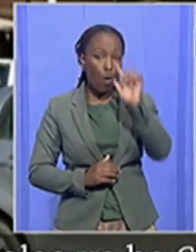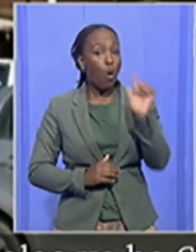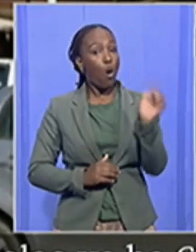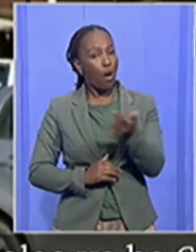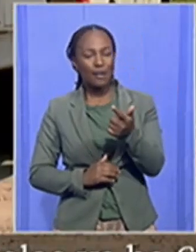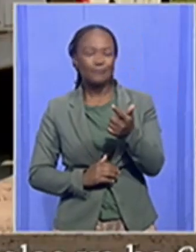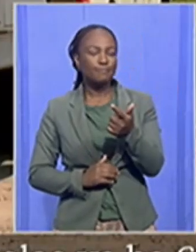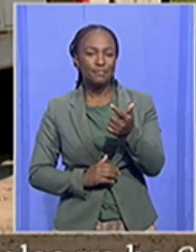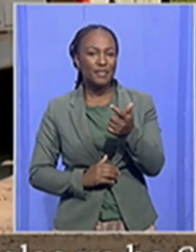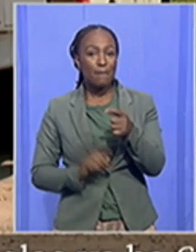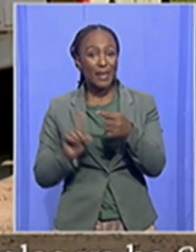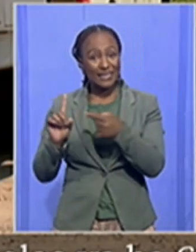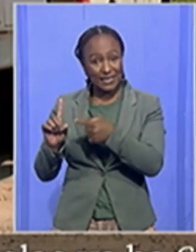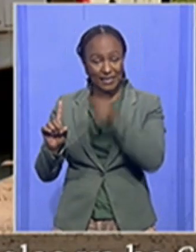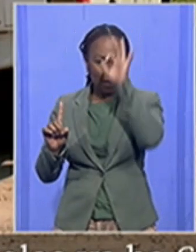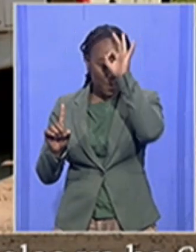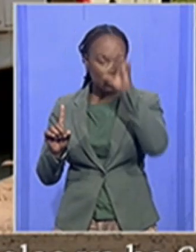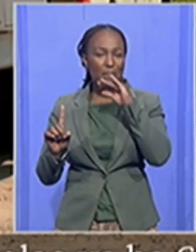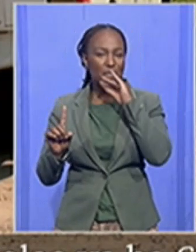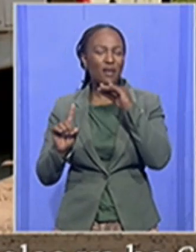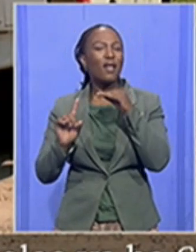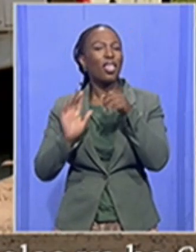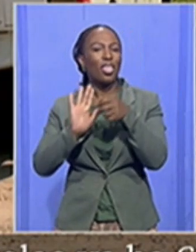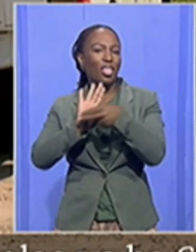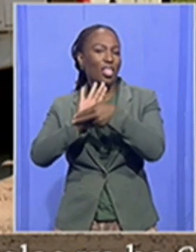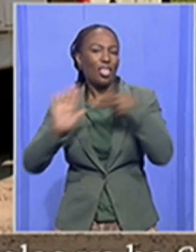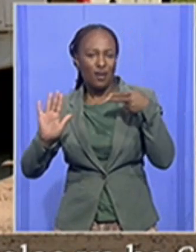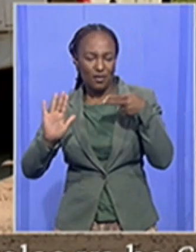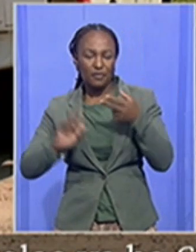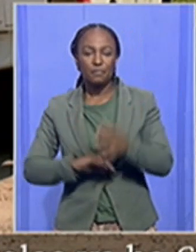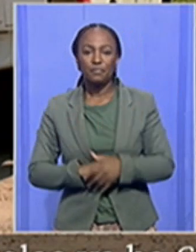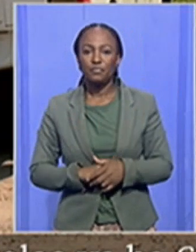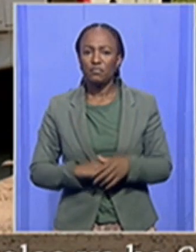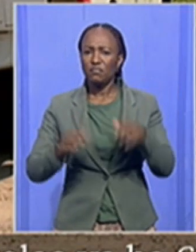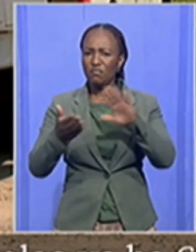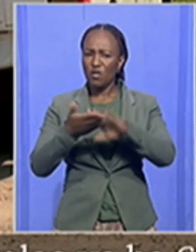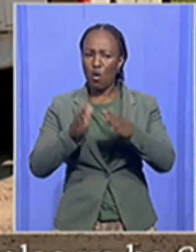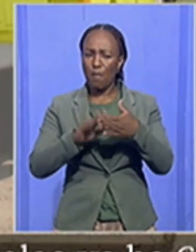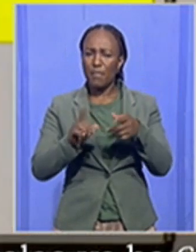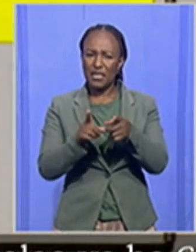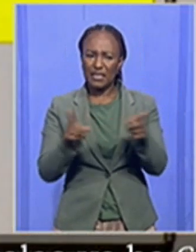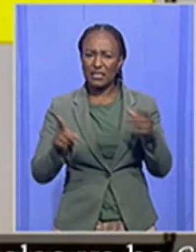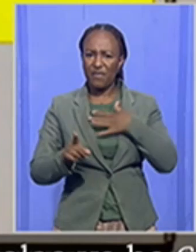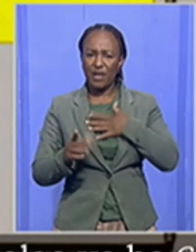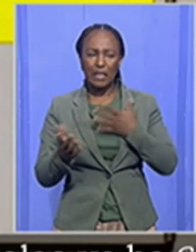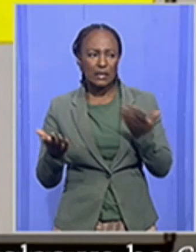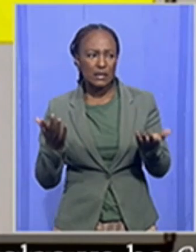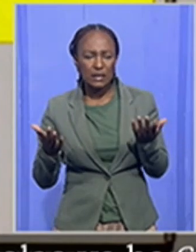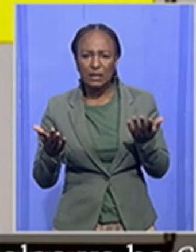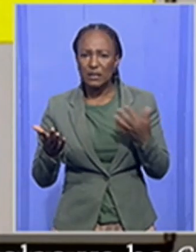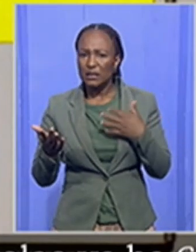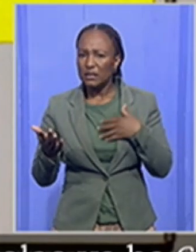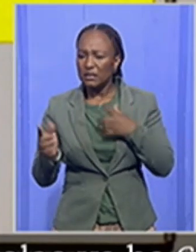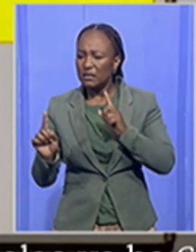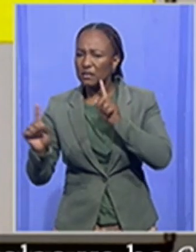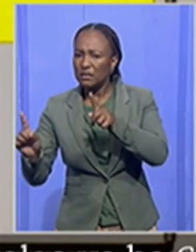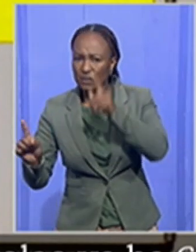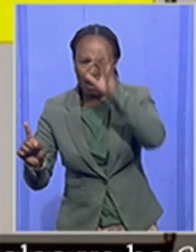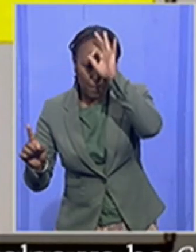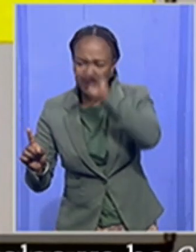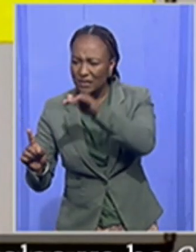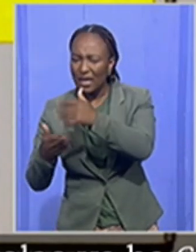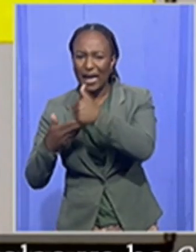maphodisa ka moka. Badudi ba re molato wo o ba dirile gore ba ipotšiše gore ba tla leba go mang go hwetša thušo ge